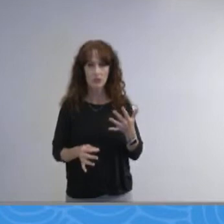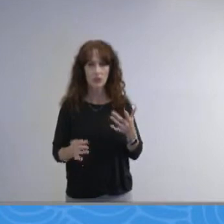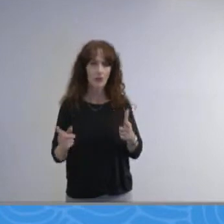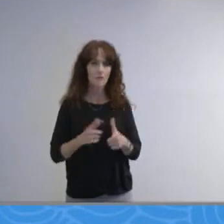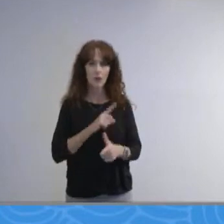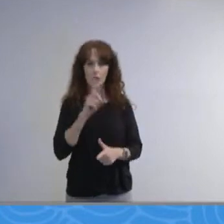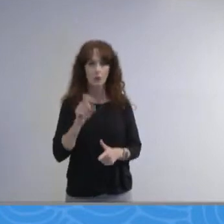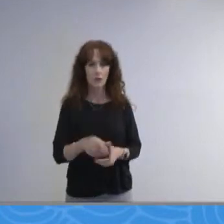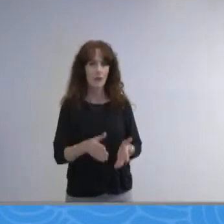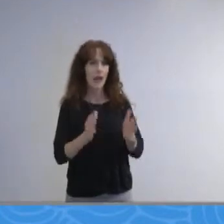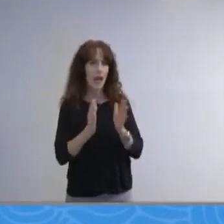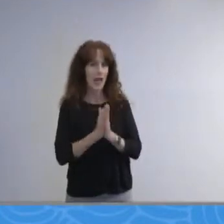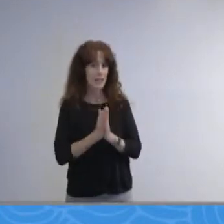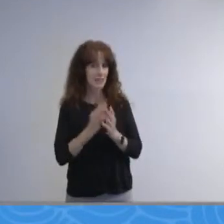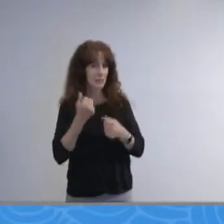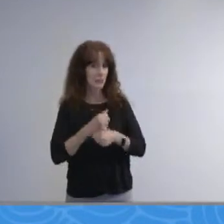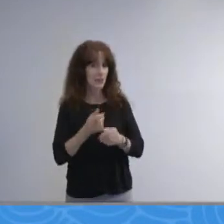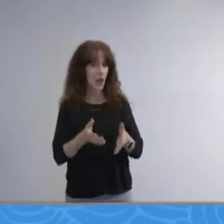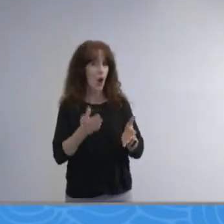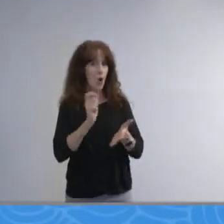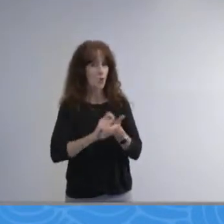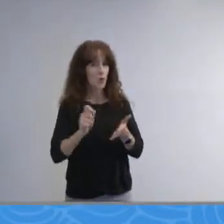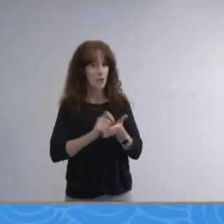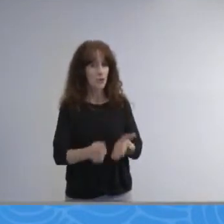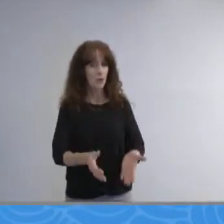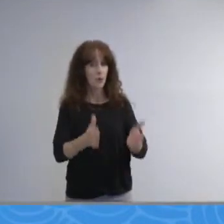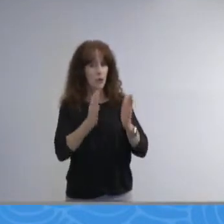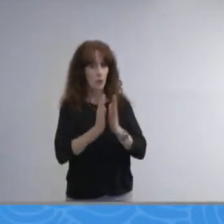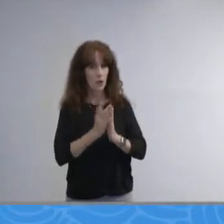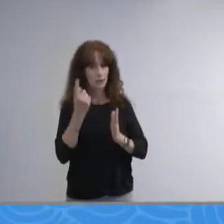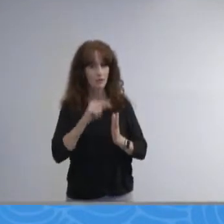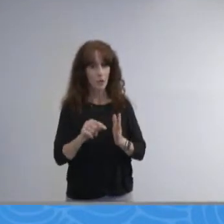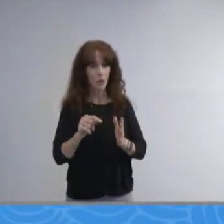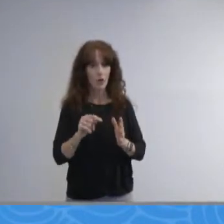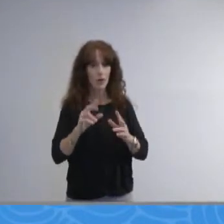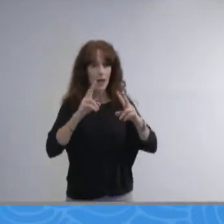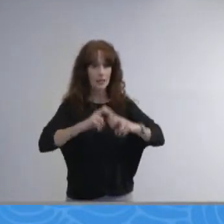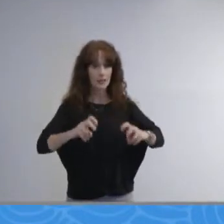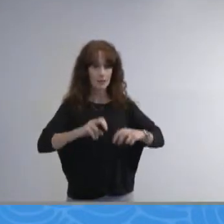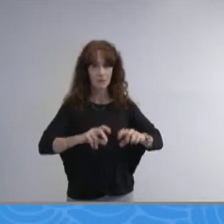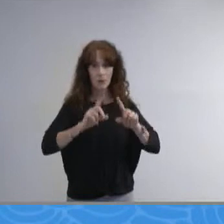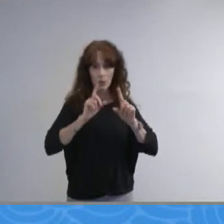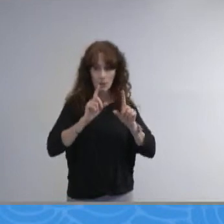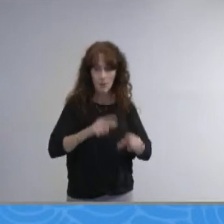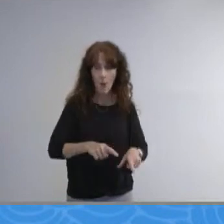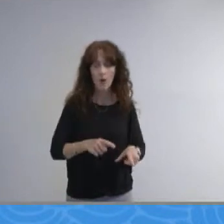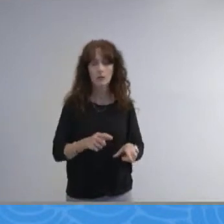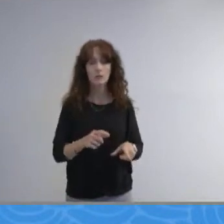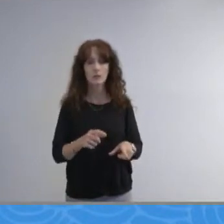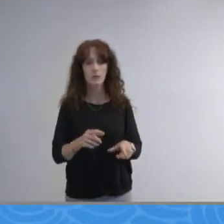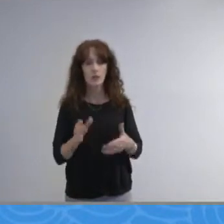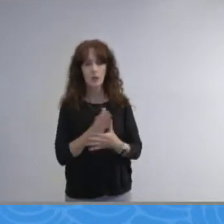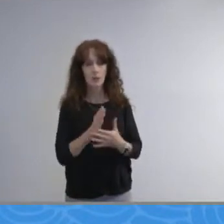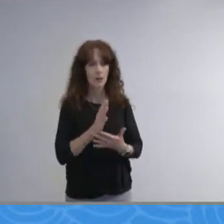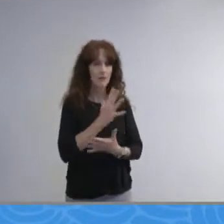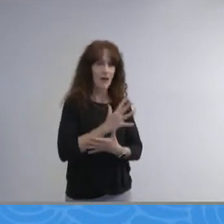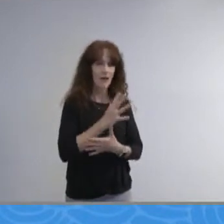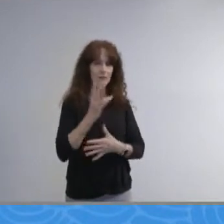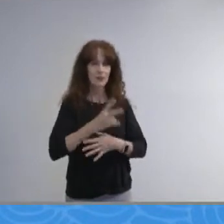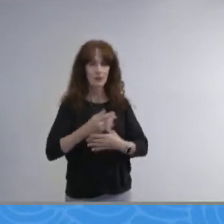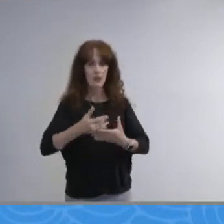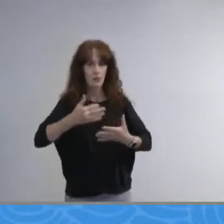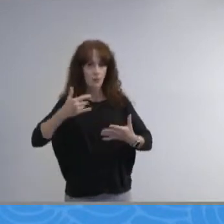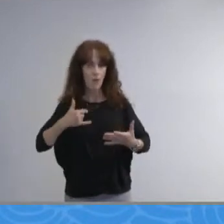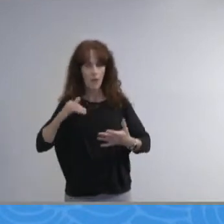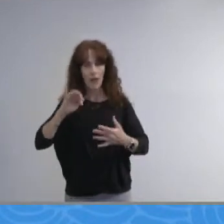first question I would ask that parent: did you make a written request for the assessment reports? Anywhere between 5 to 7 days prior